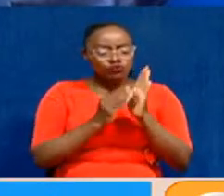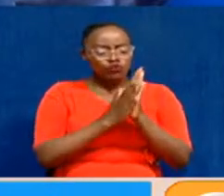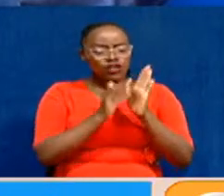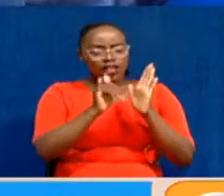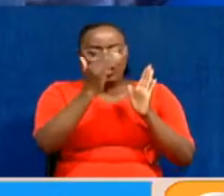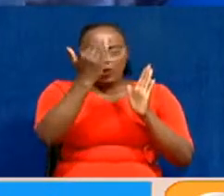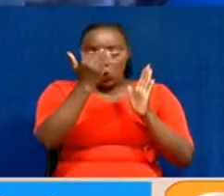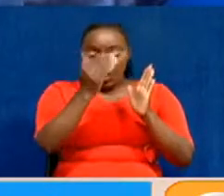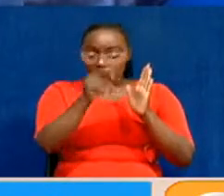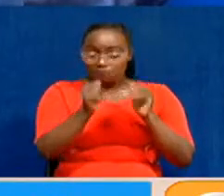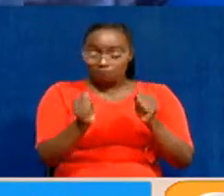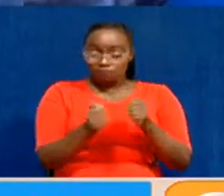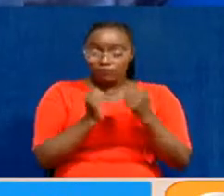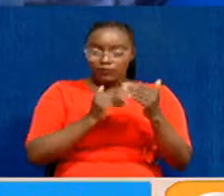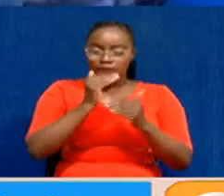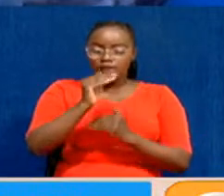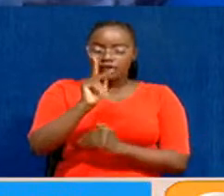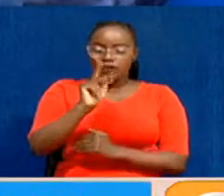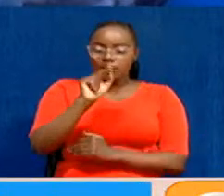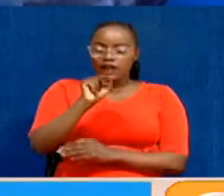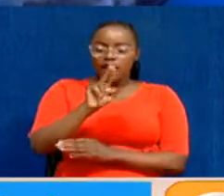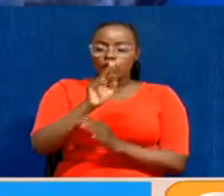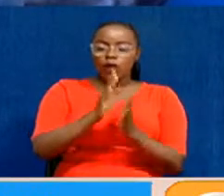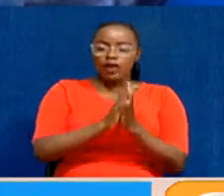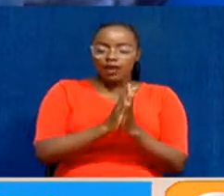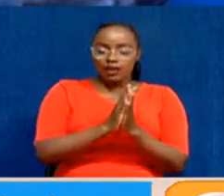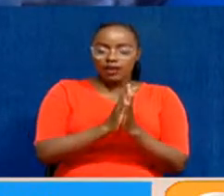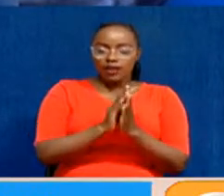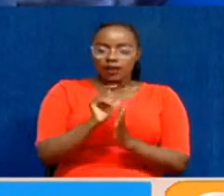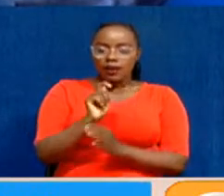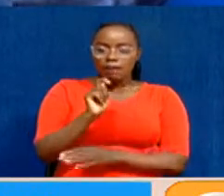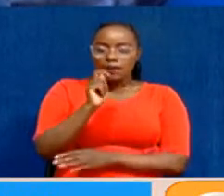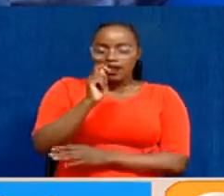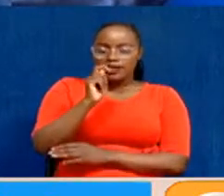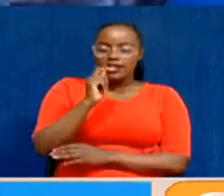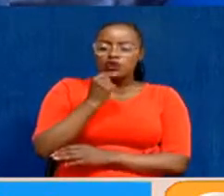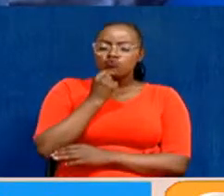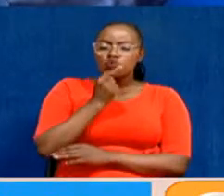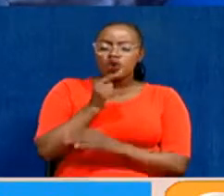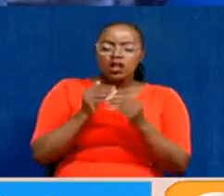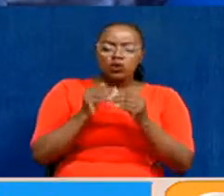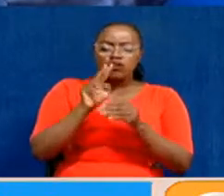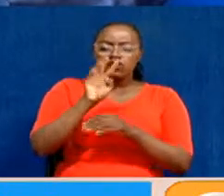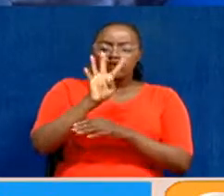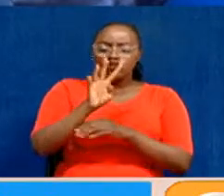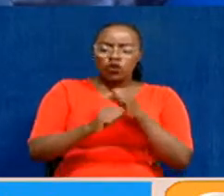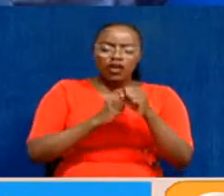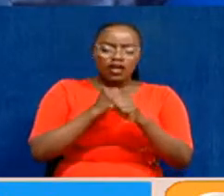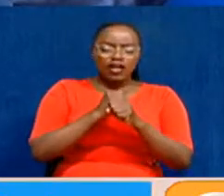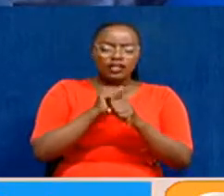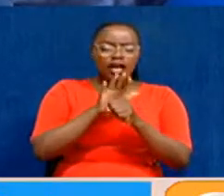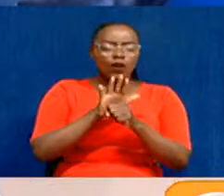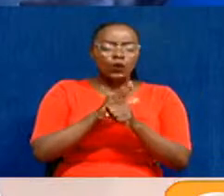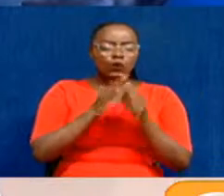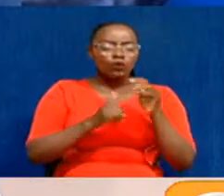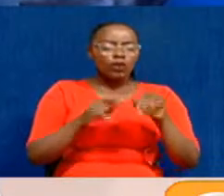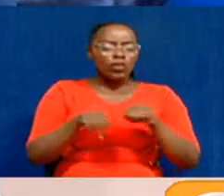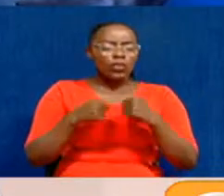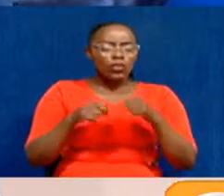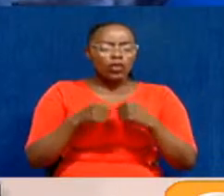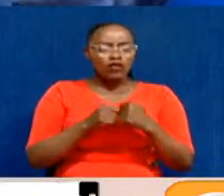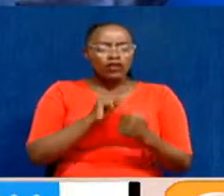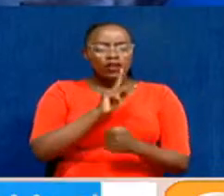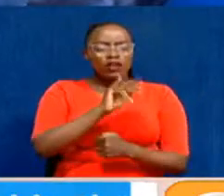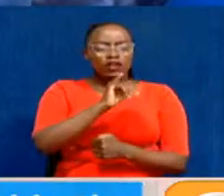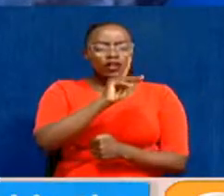remember, this was coming after KANU and President Mwai's rule of 24 years, when many of our industries were completely broken down.